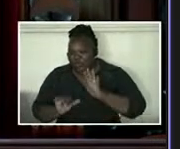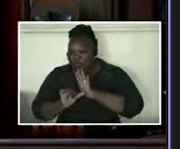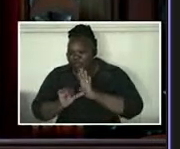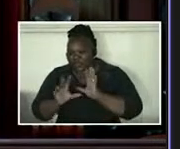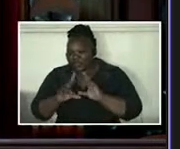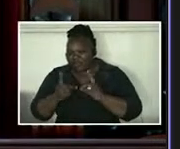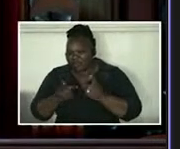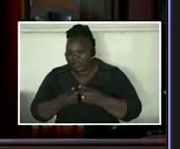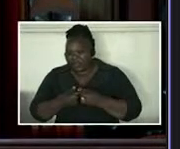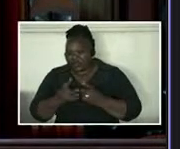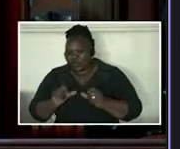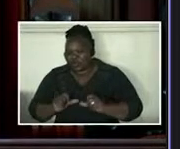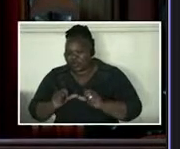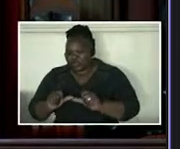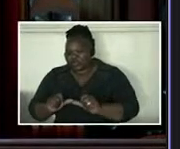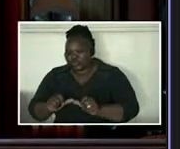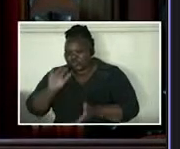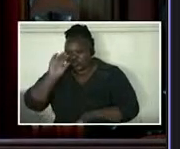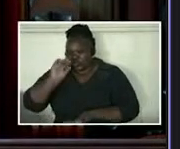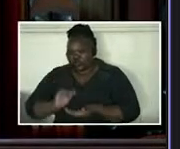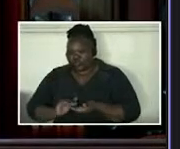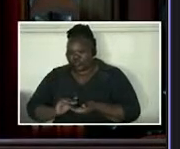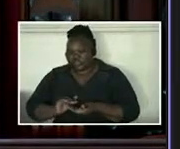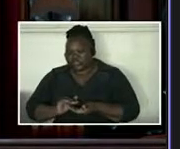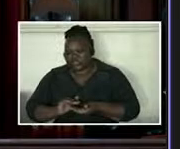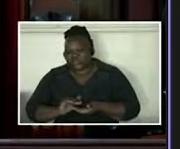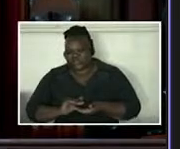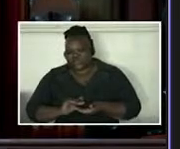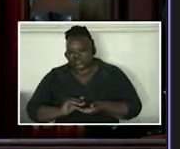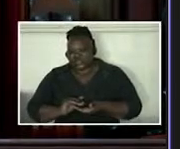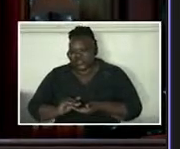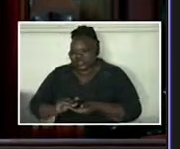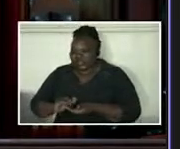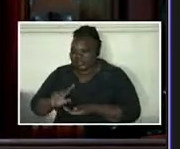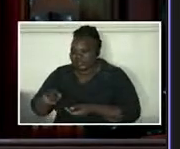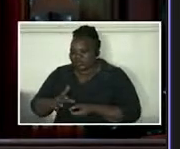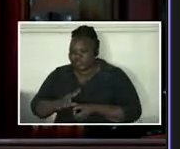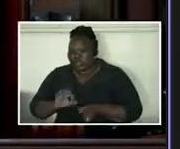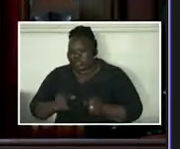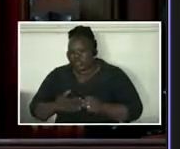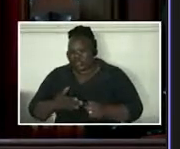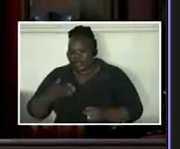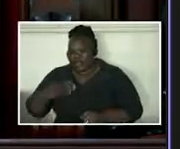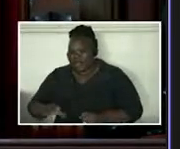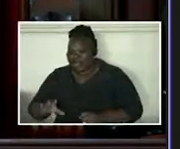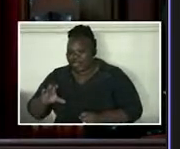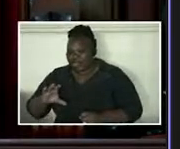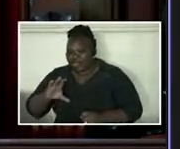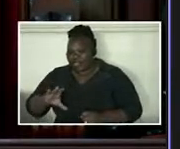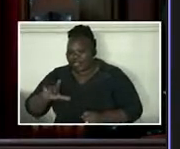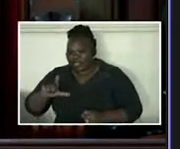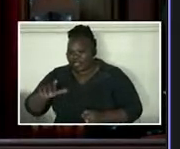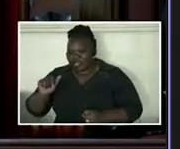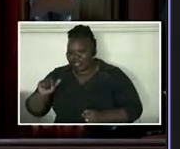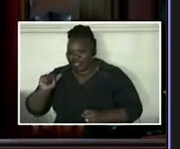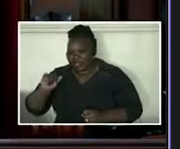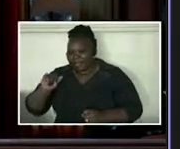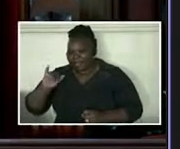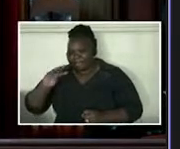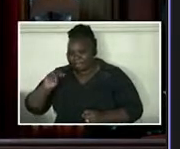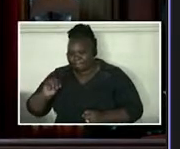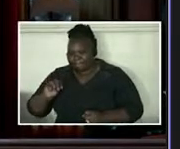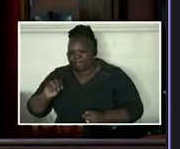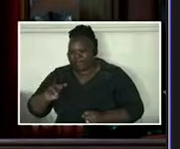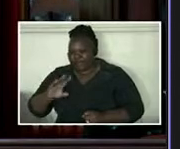in its efforts to reduce incidents which lead to magical legal claims the department has put in place plans to reduce the